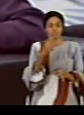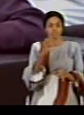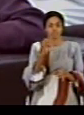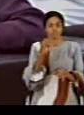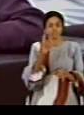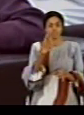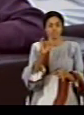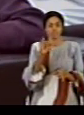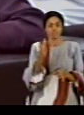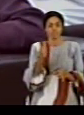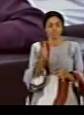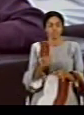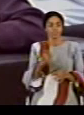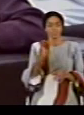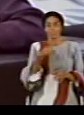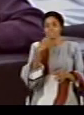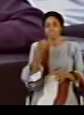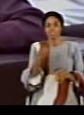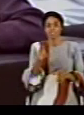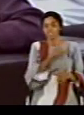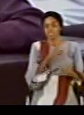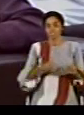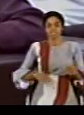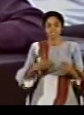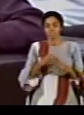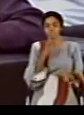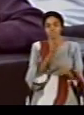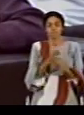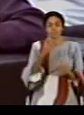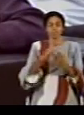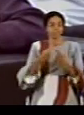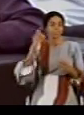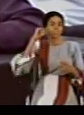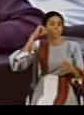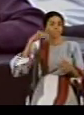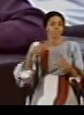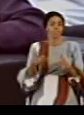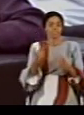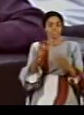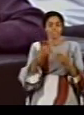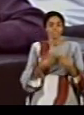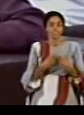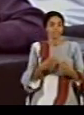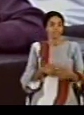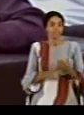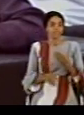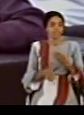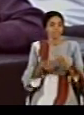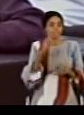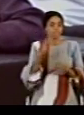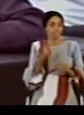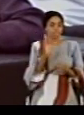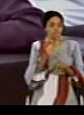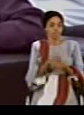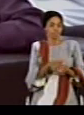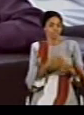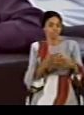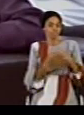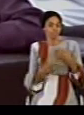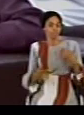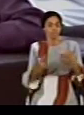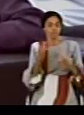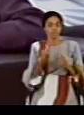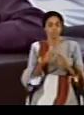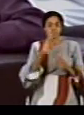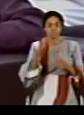blood pressure for years now, which has made me take medications just to suppress